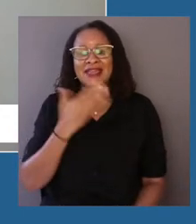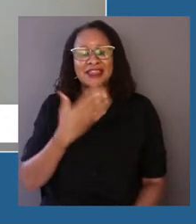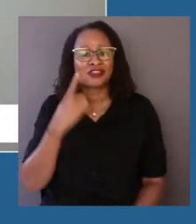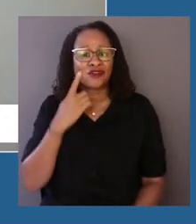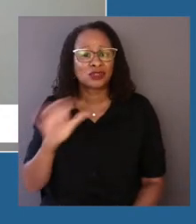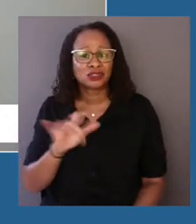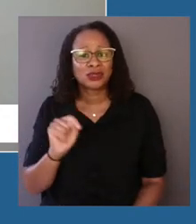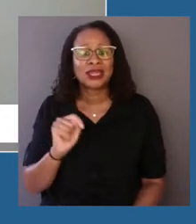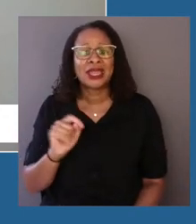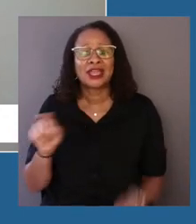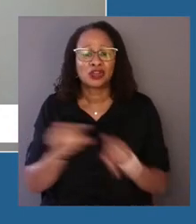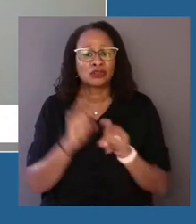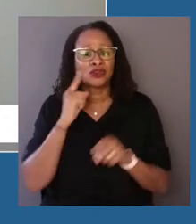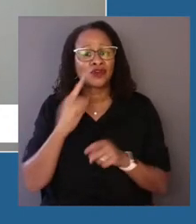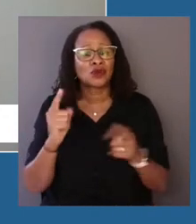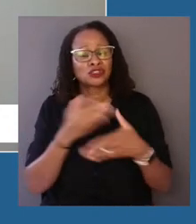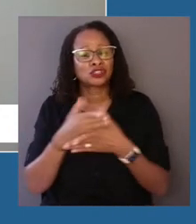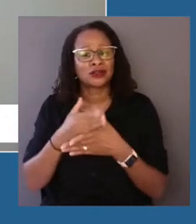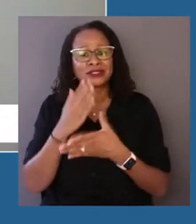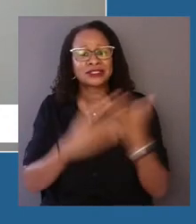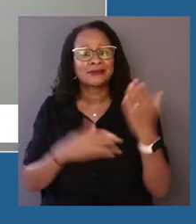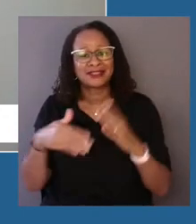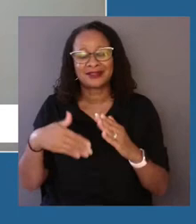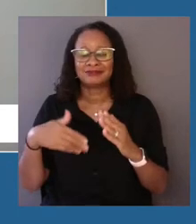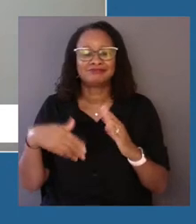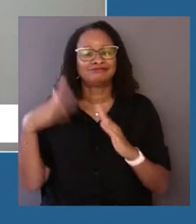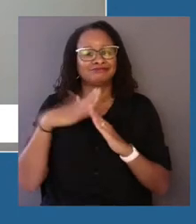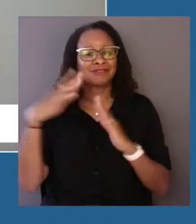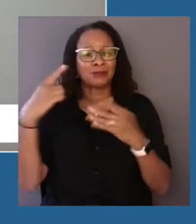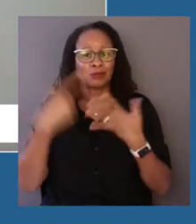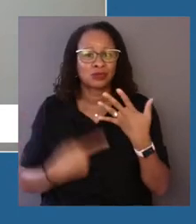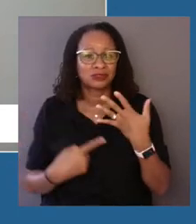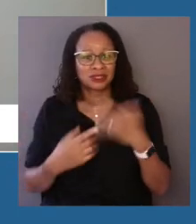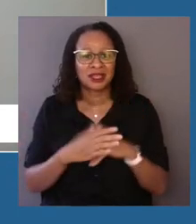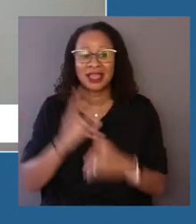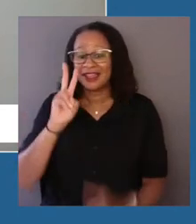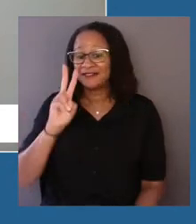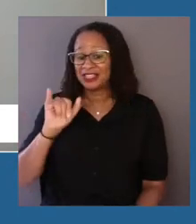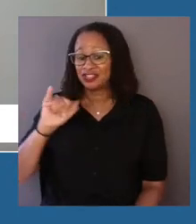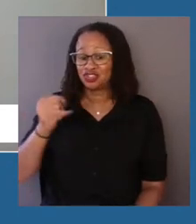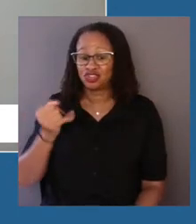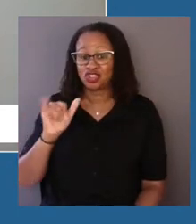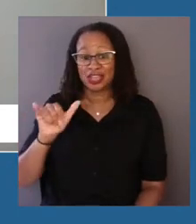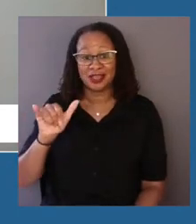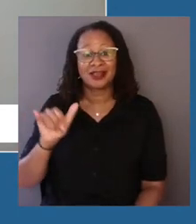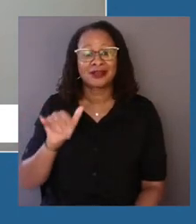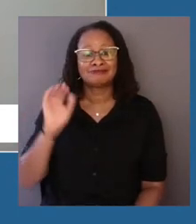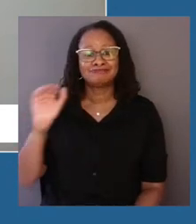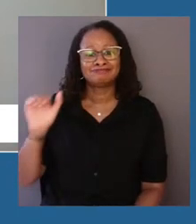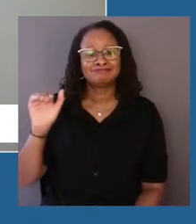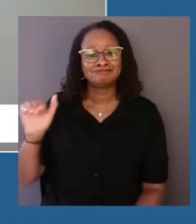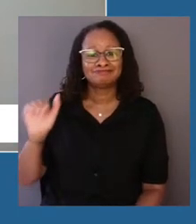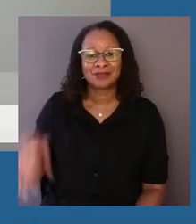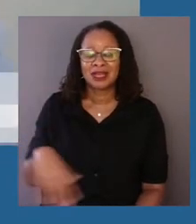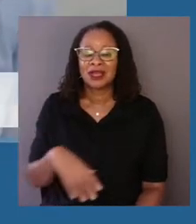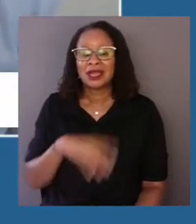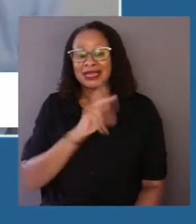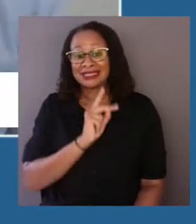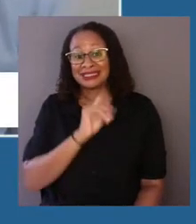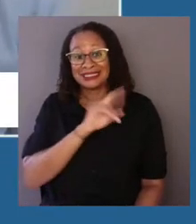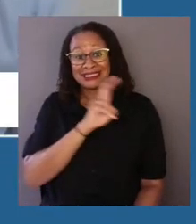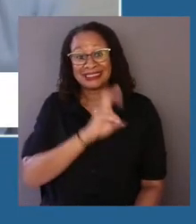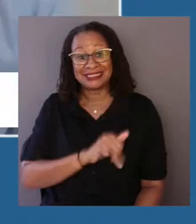sharing some of the high points. Vijay, Kizzy talked about these measures being